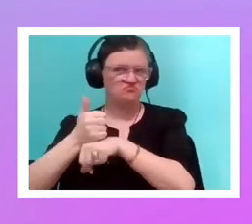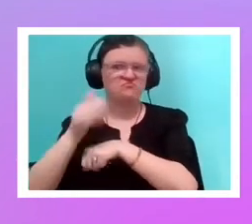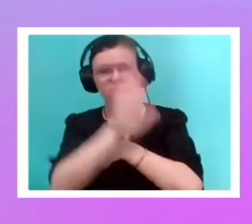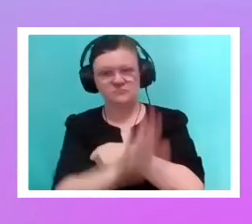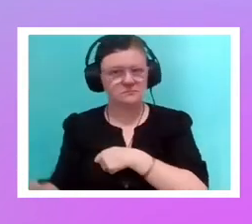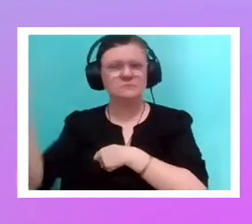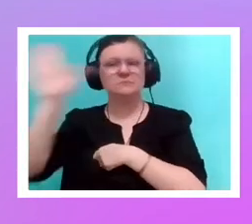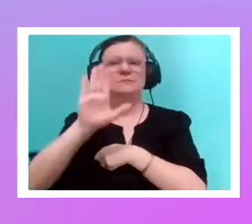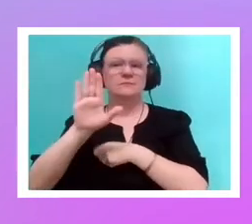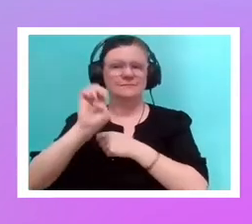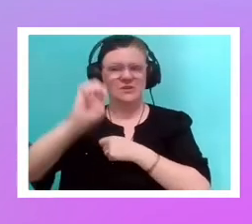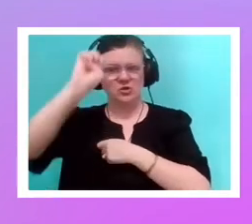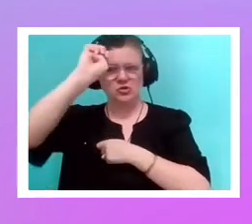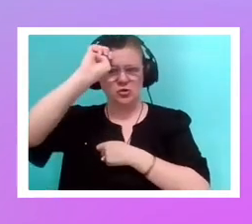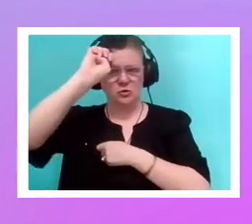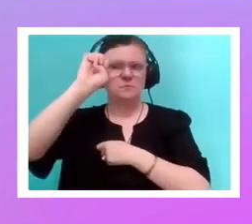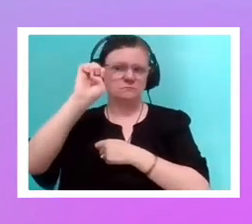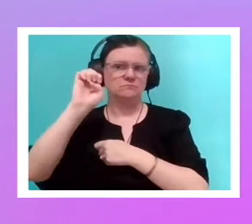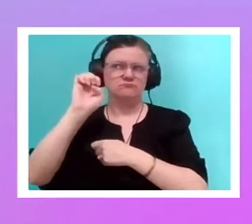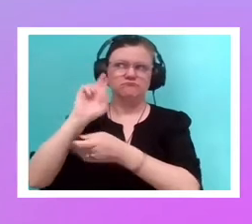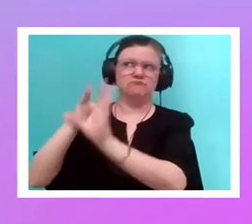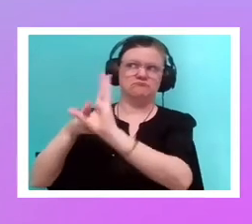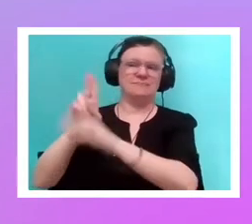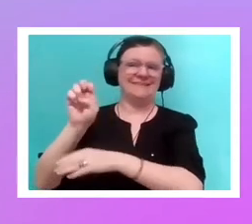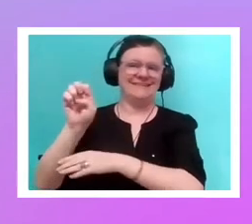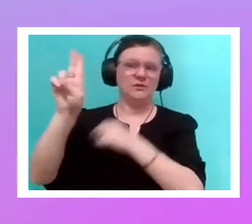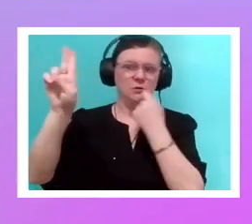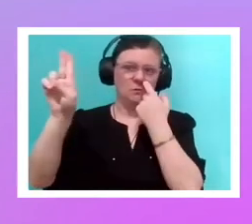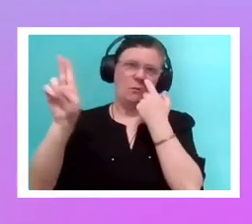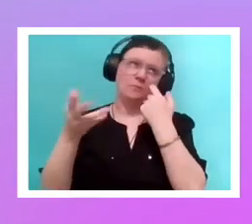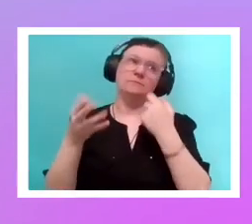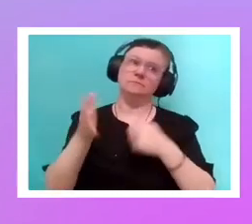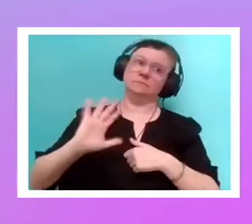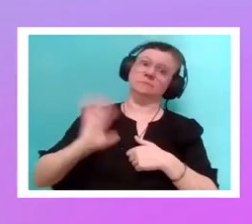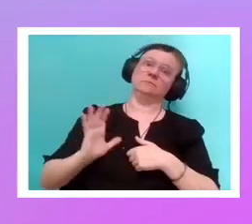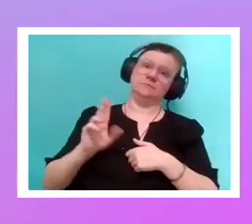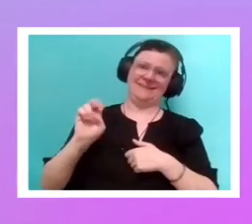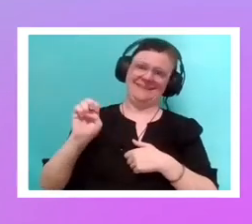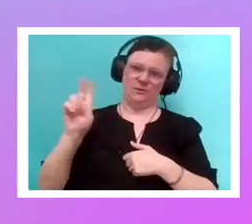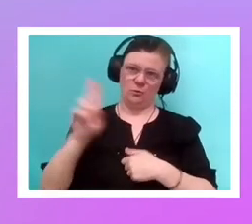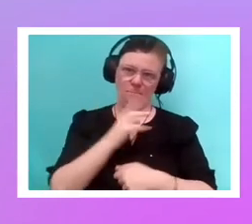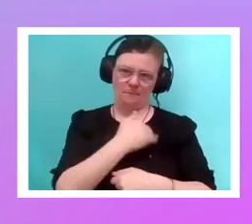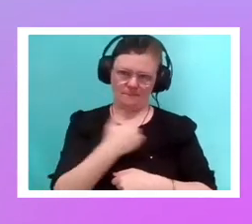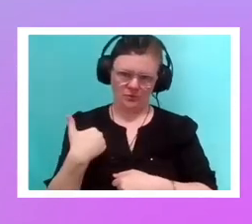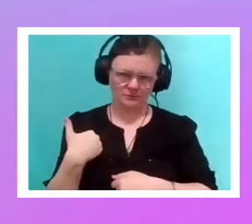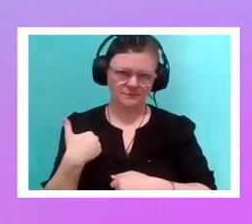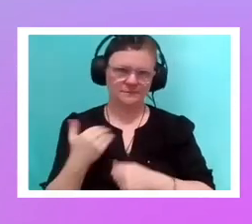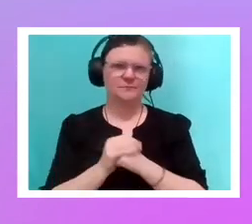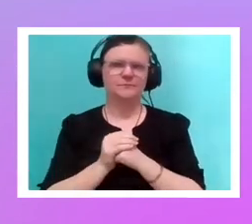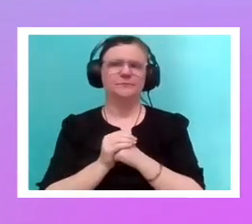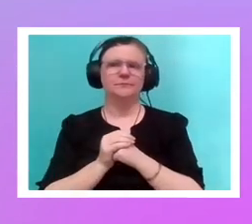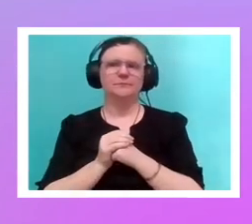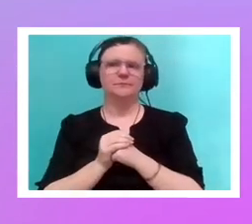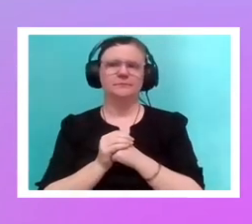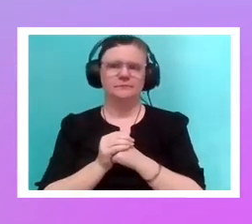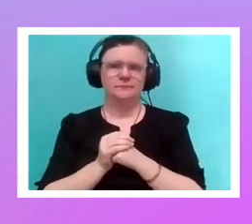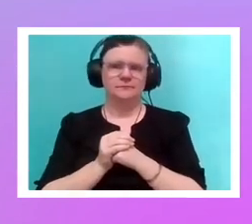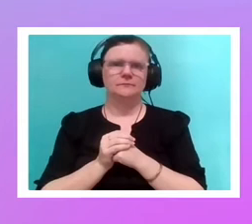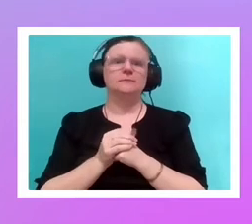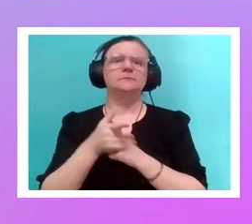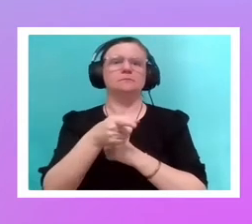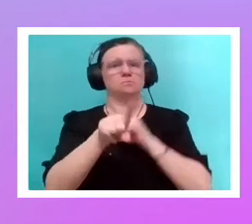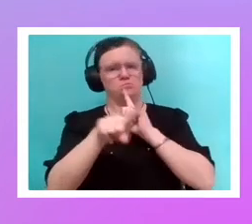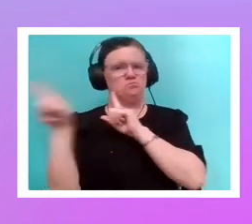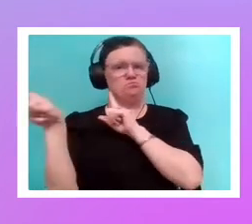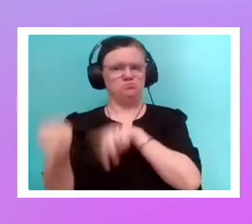the member states of the European Union, all of the then member states of the European Union. The directive says that